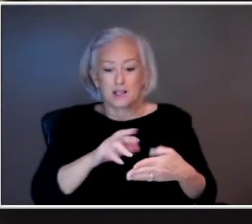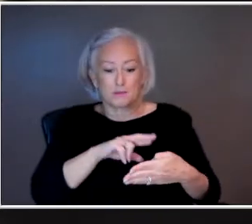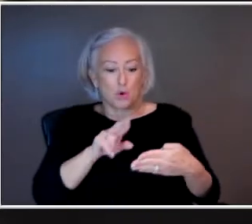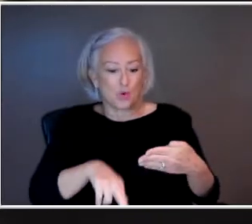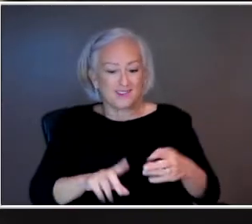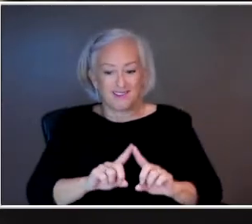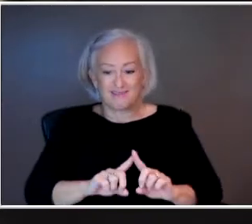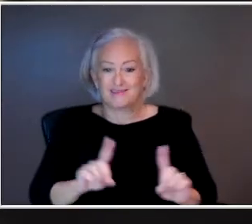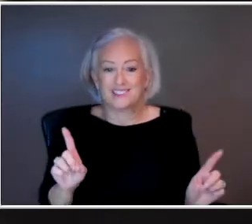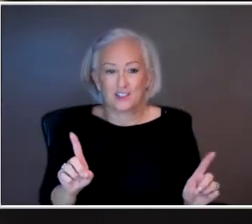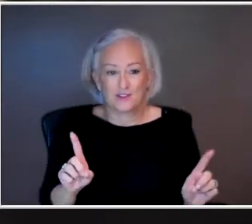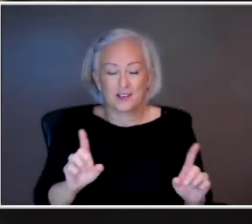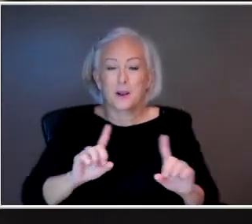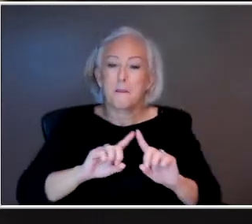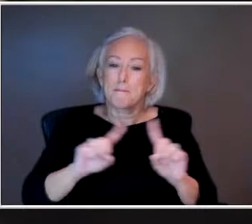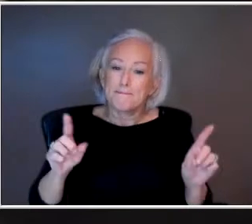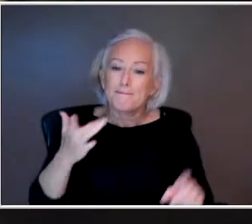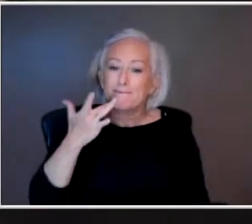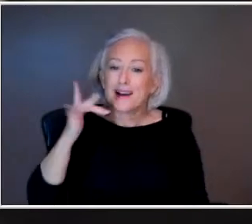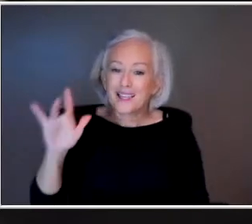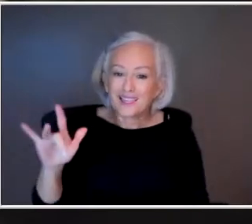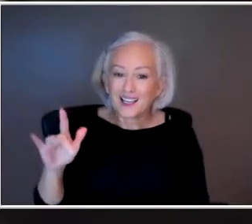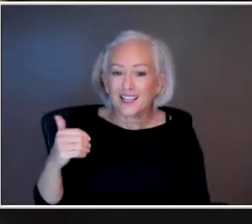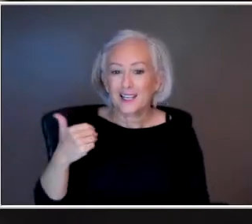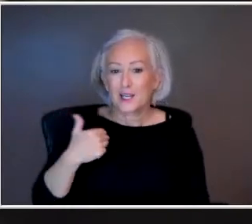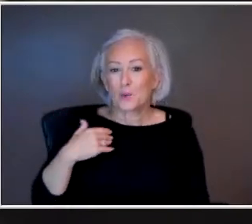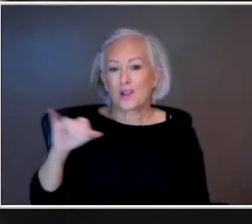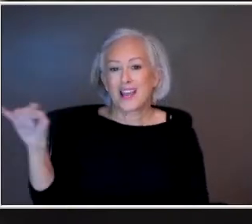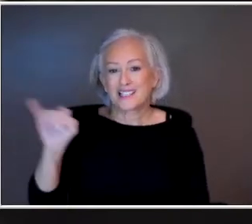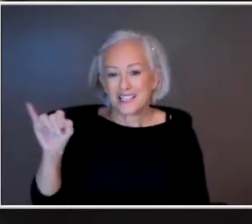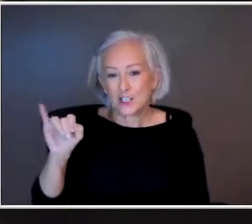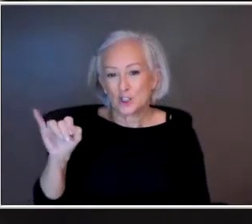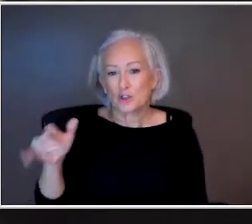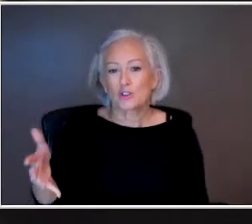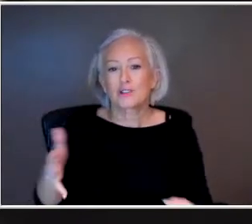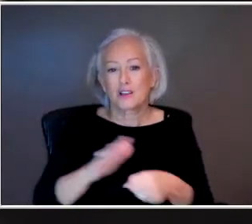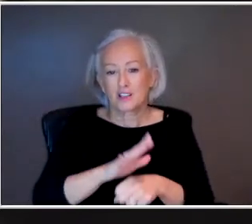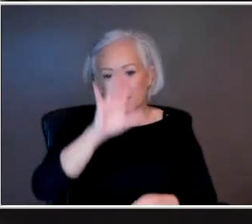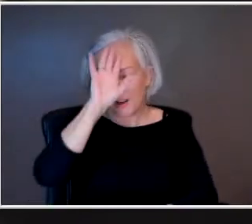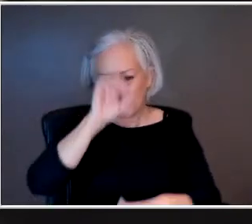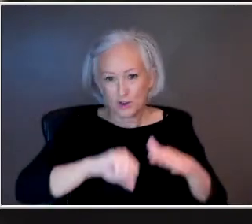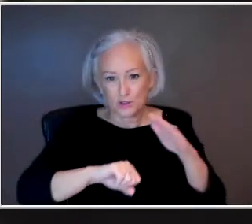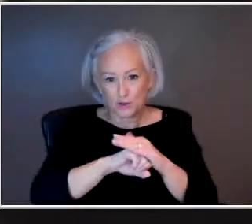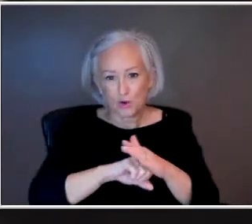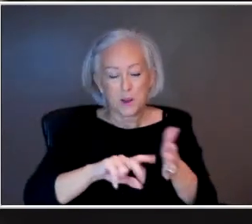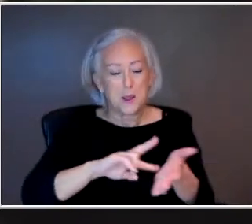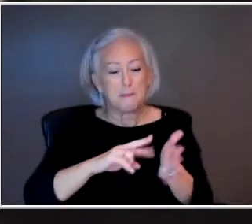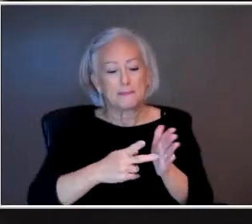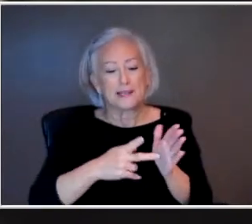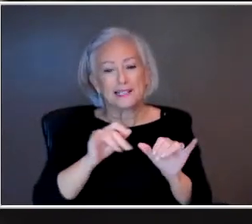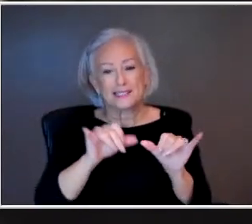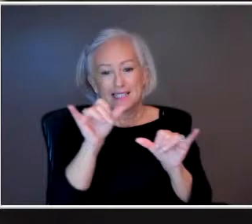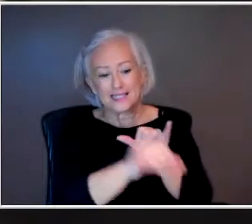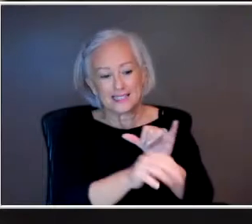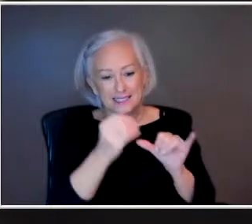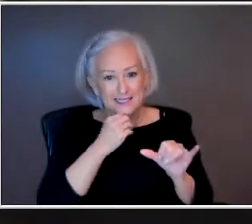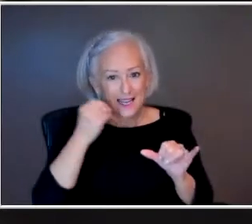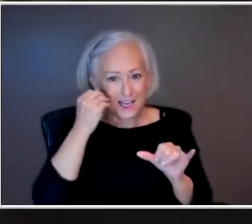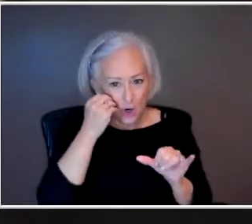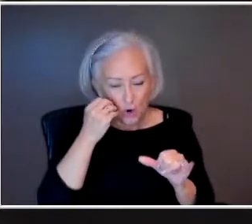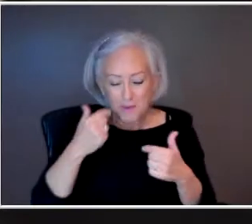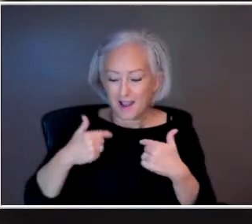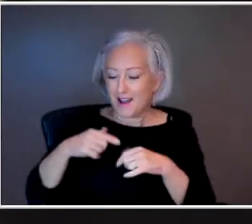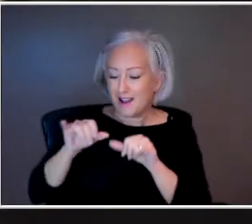But since we had insurance that covered stroke, he was able to stay at home. I was able to stay at home and help